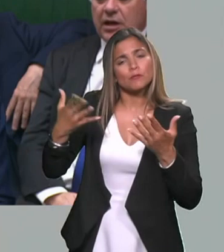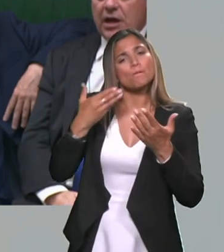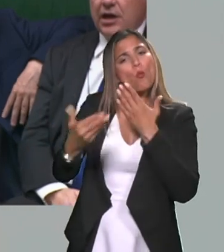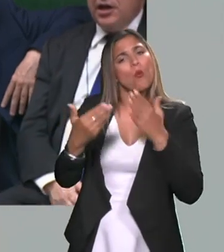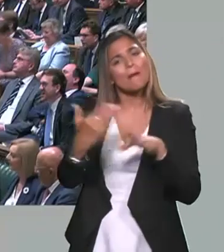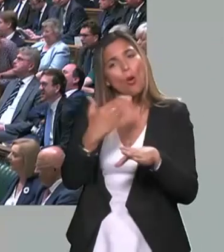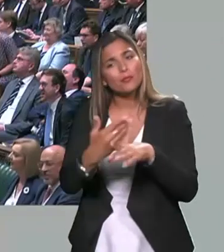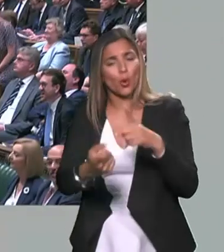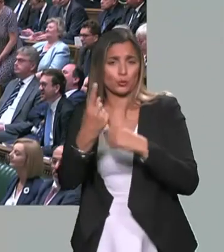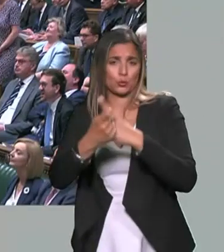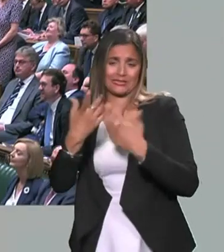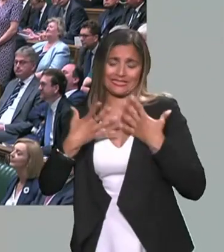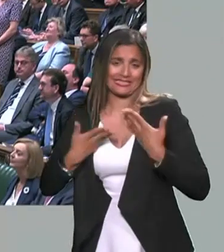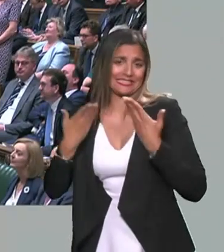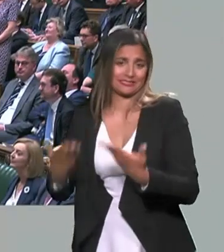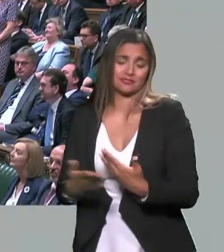opportunities?